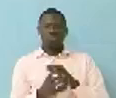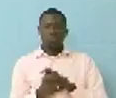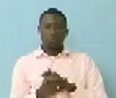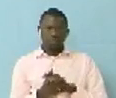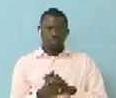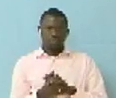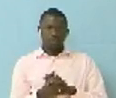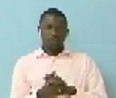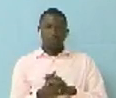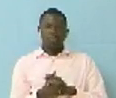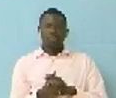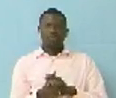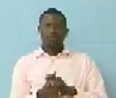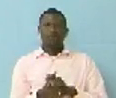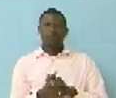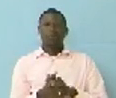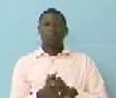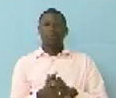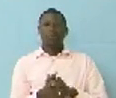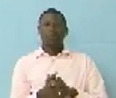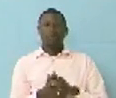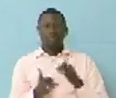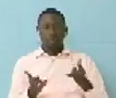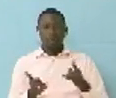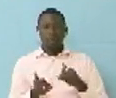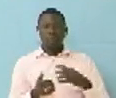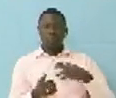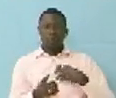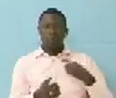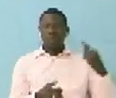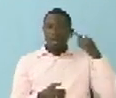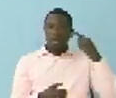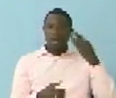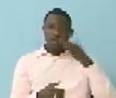Okay, let's hear from Bunja